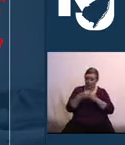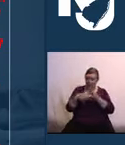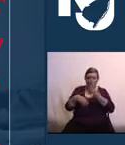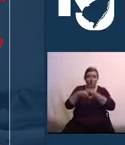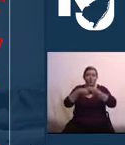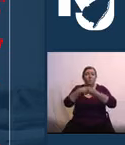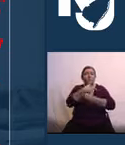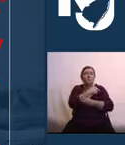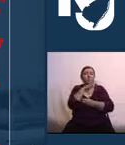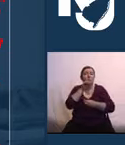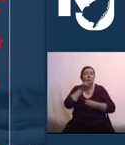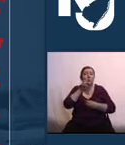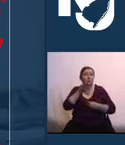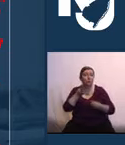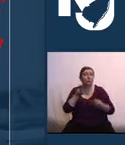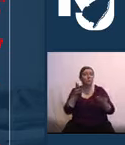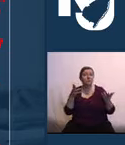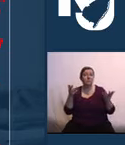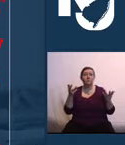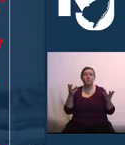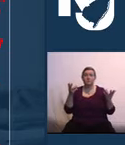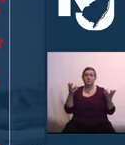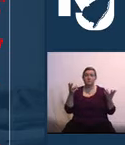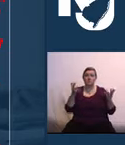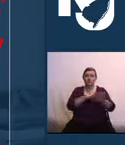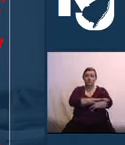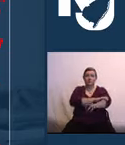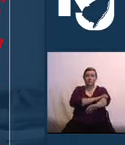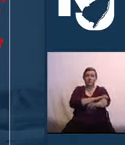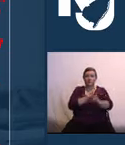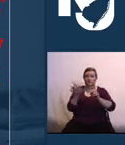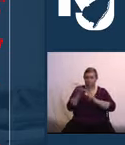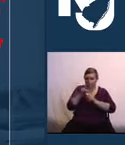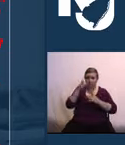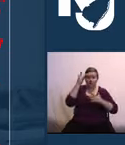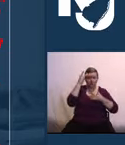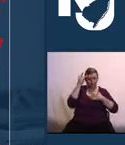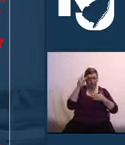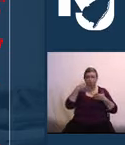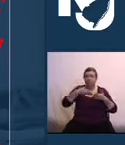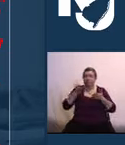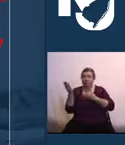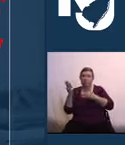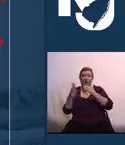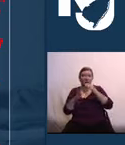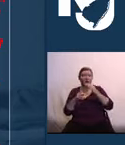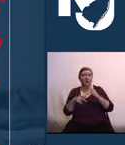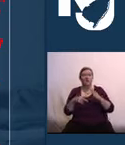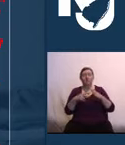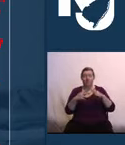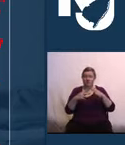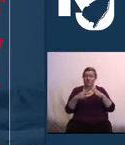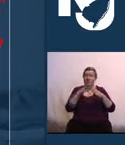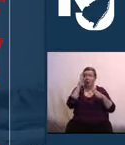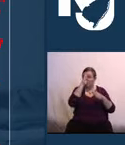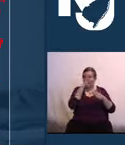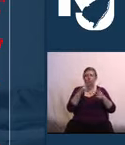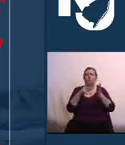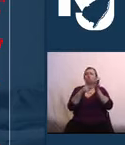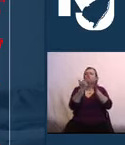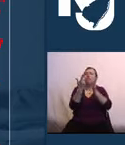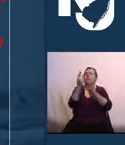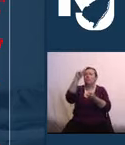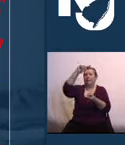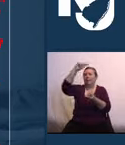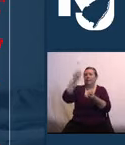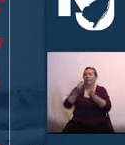of a case of COVID that would land you in the hospital or worse are 3 times lower than if your immune system